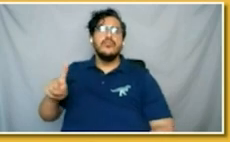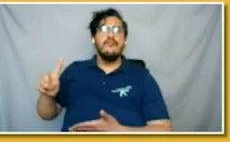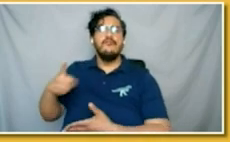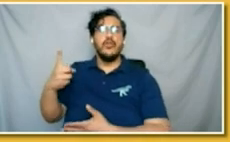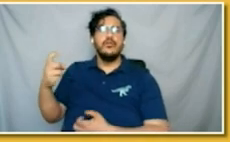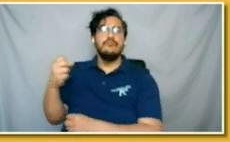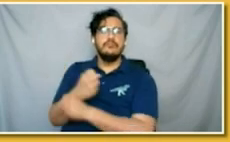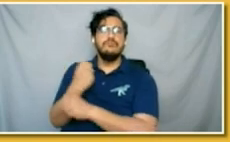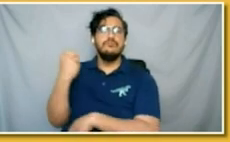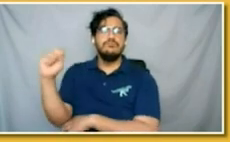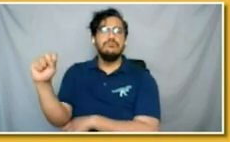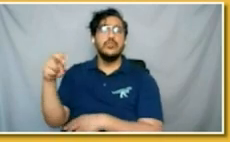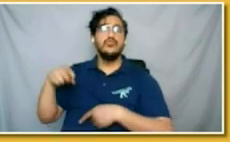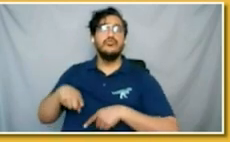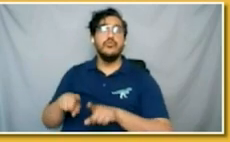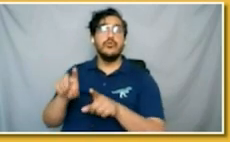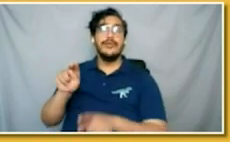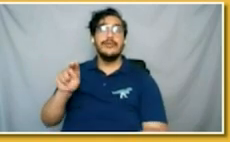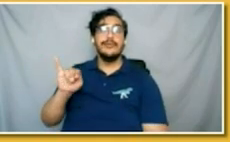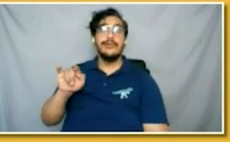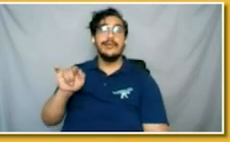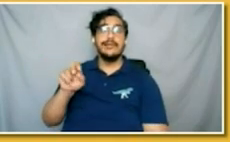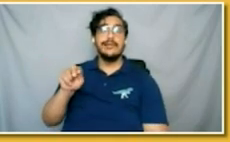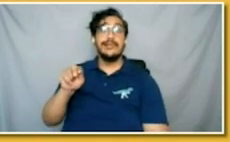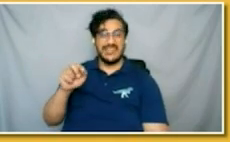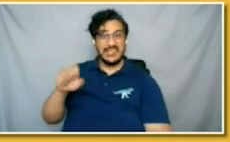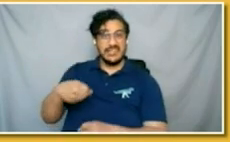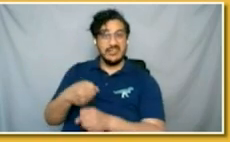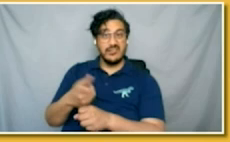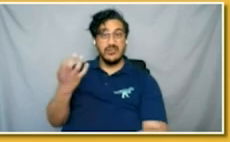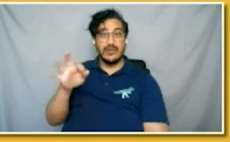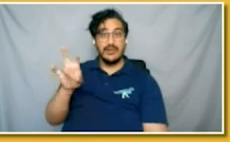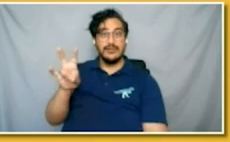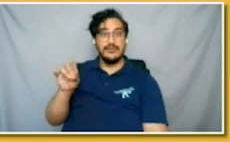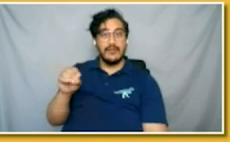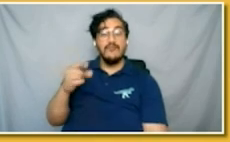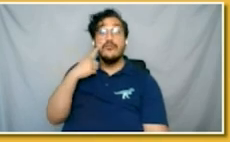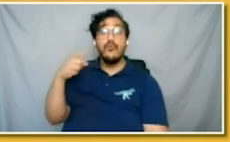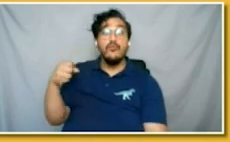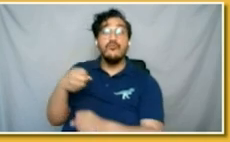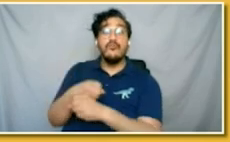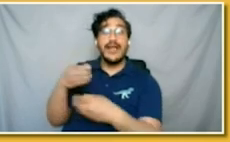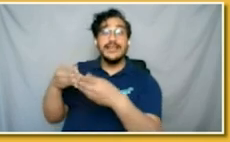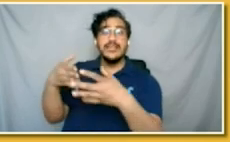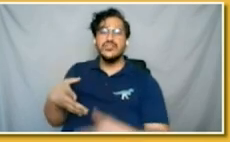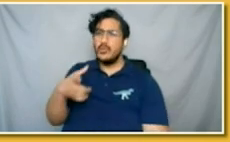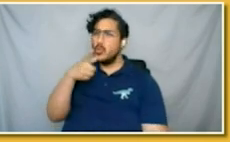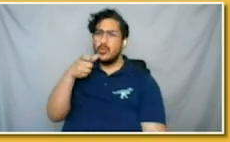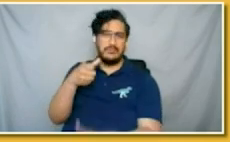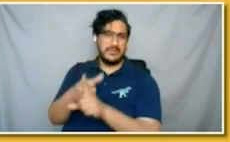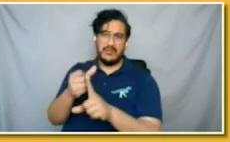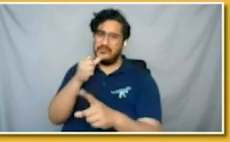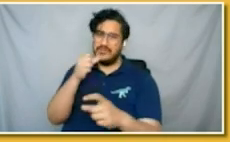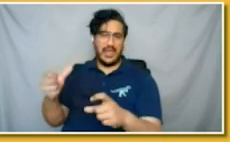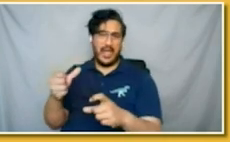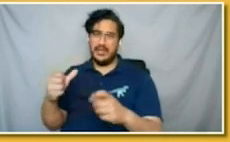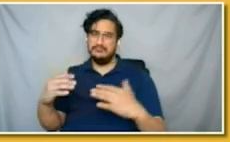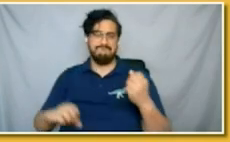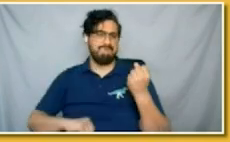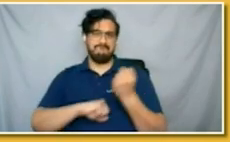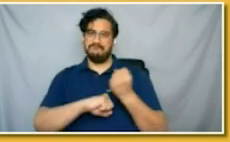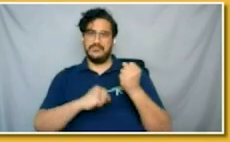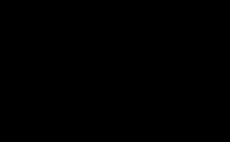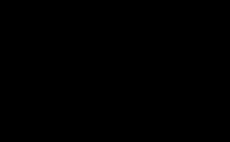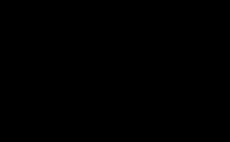in 1970 to fight back against leadership that was failing its workers. This is also the beginning of efforts to privatize the